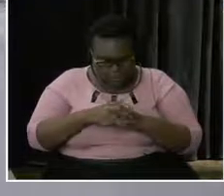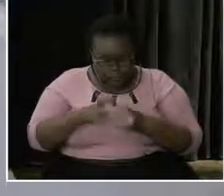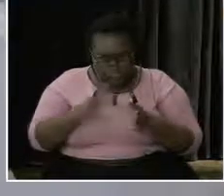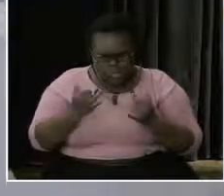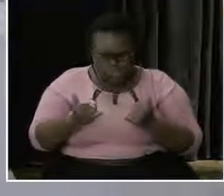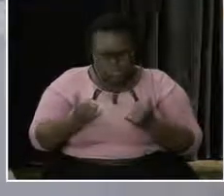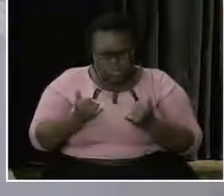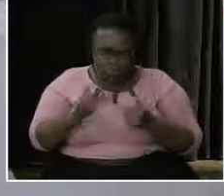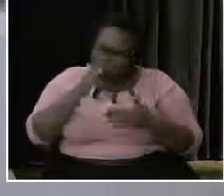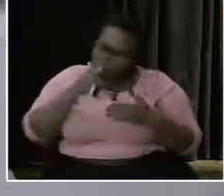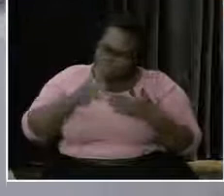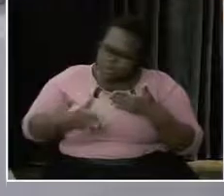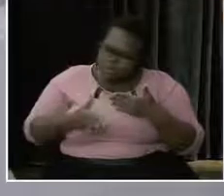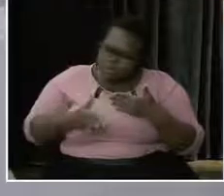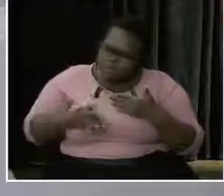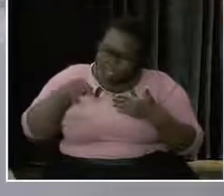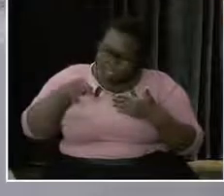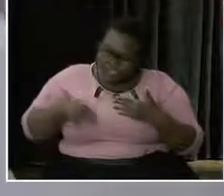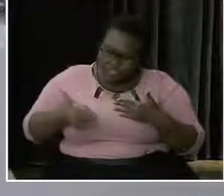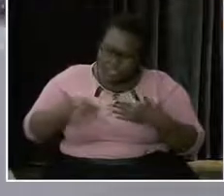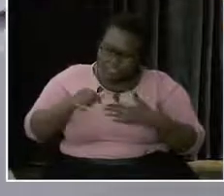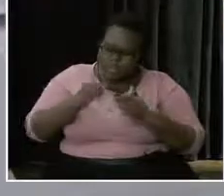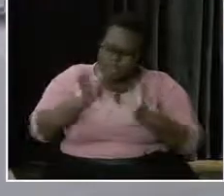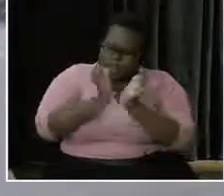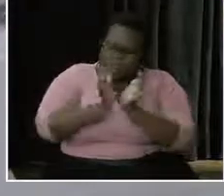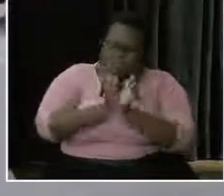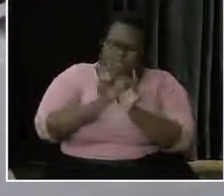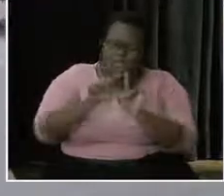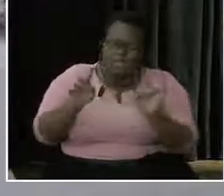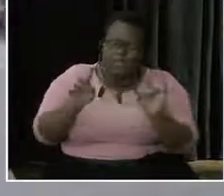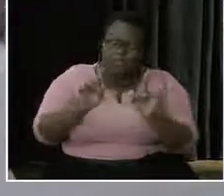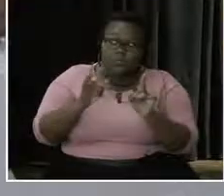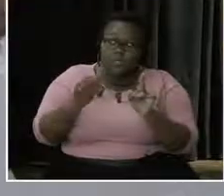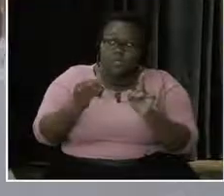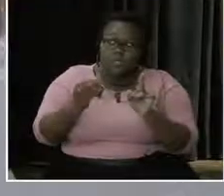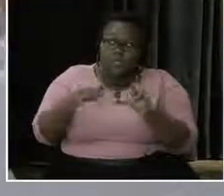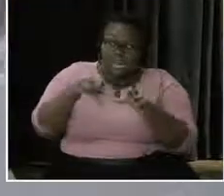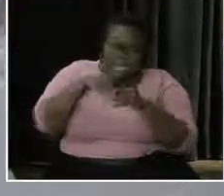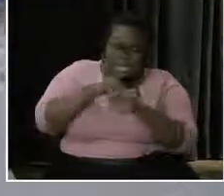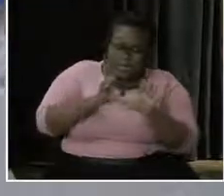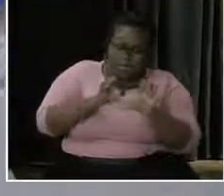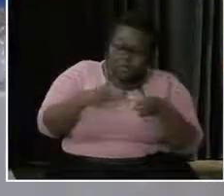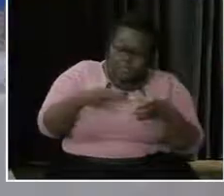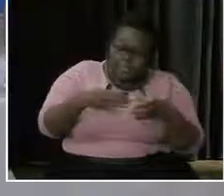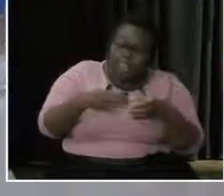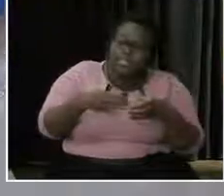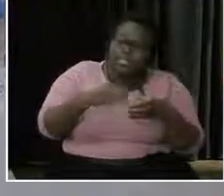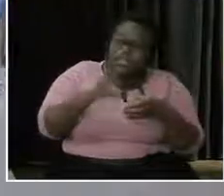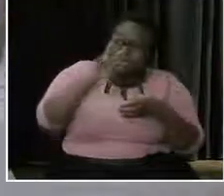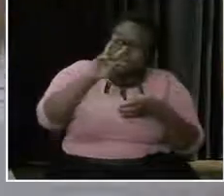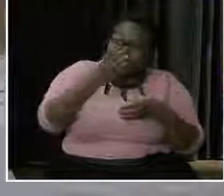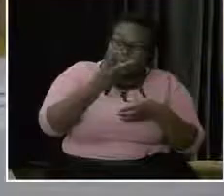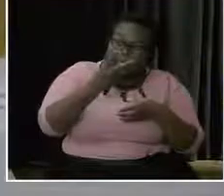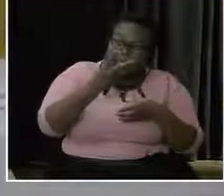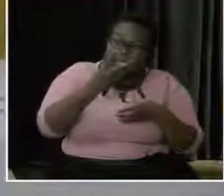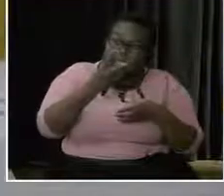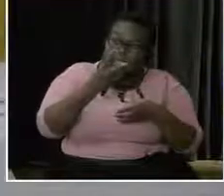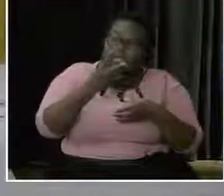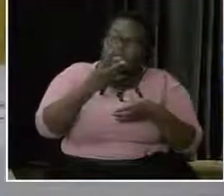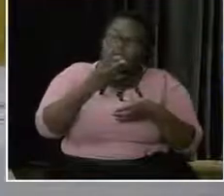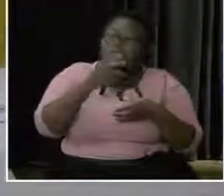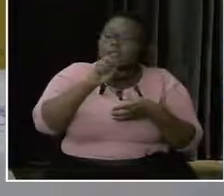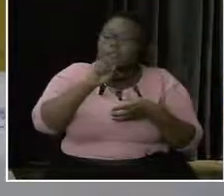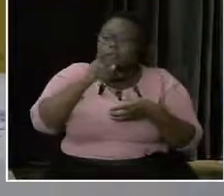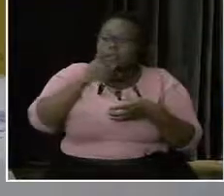We have come to the end of this part of the meeting, but we have an in-committee, the second supplementary